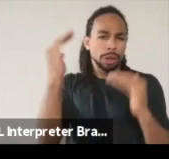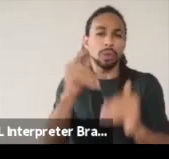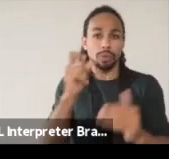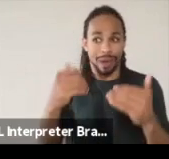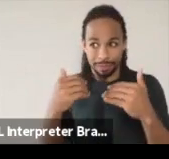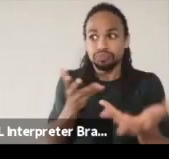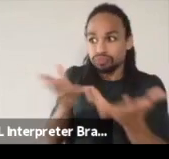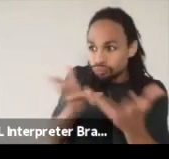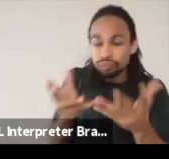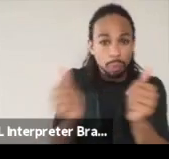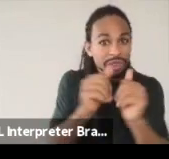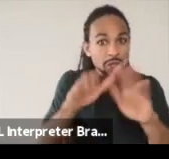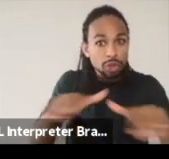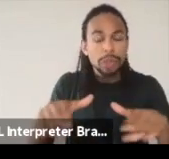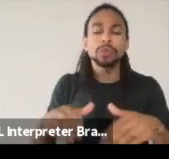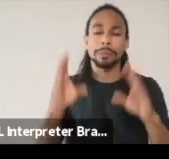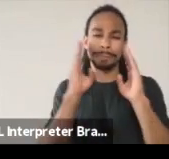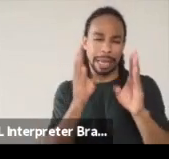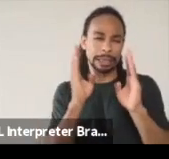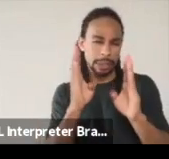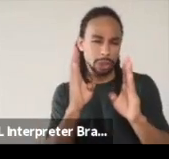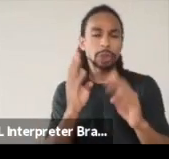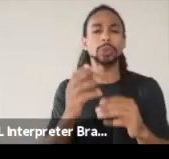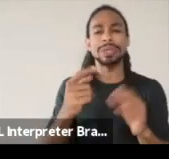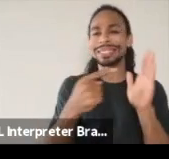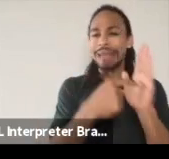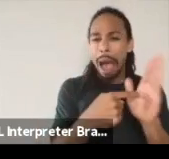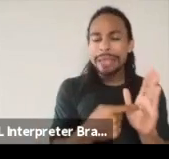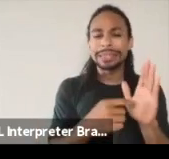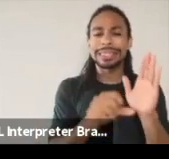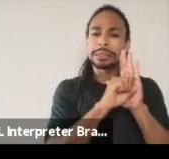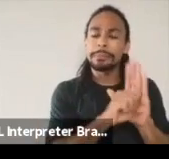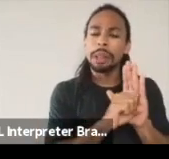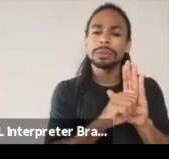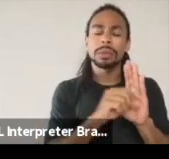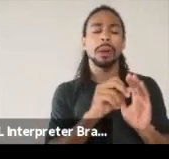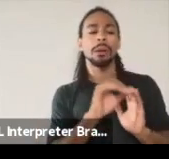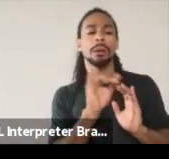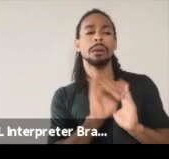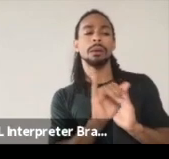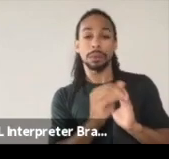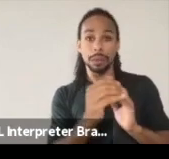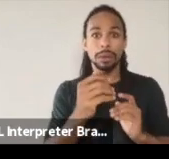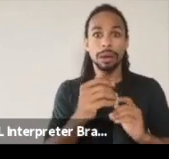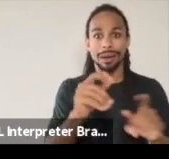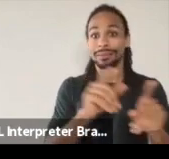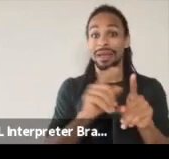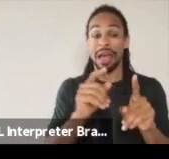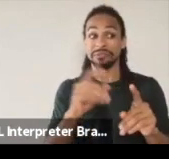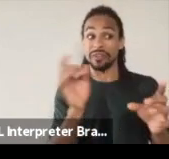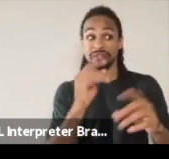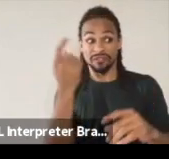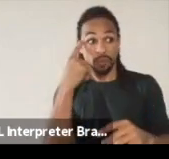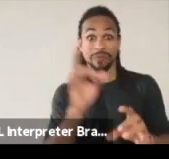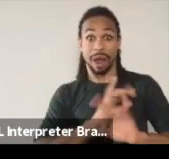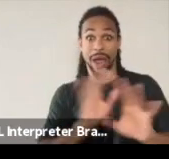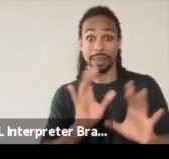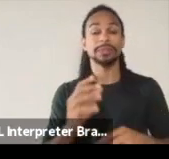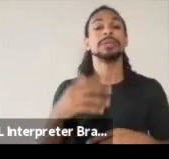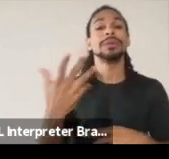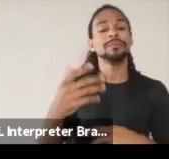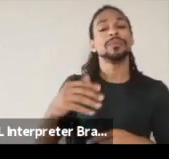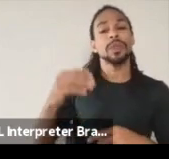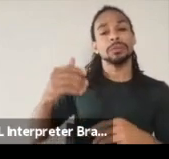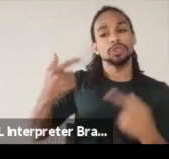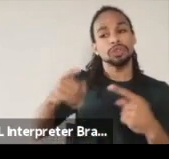and symbols and the way that being a survivor shows up in childhood for some of us, and